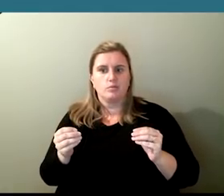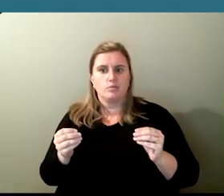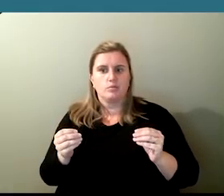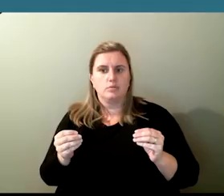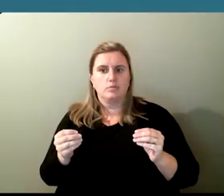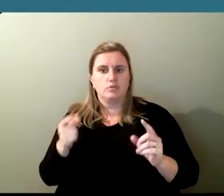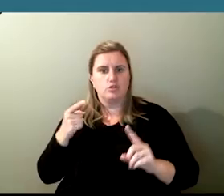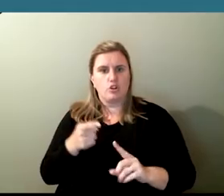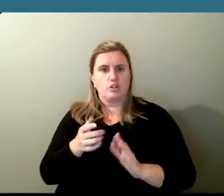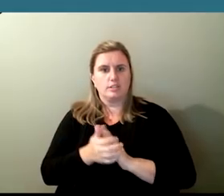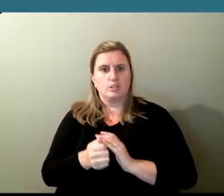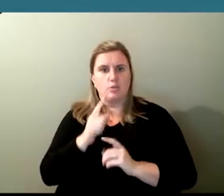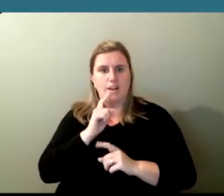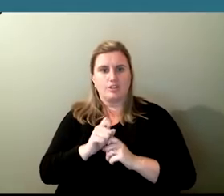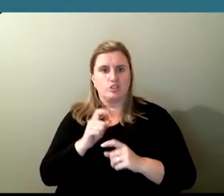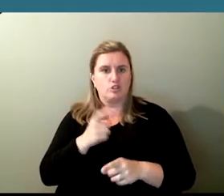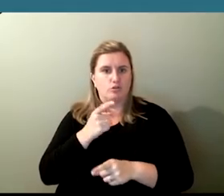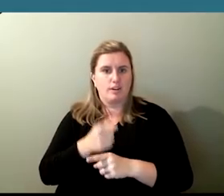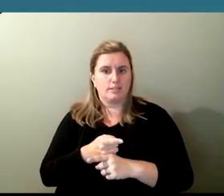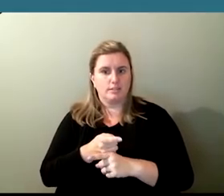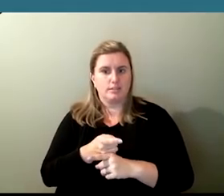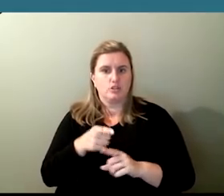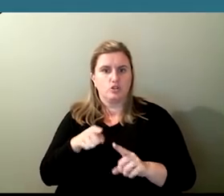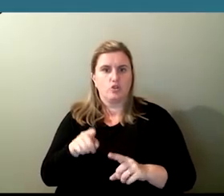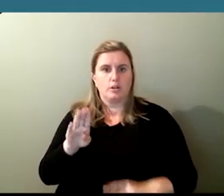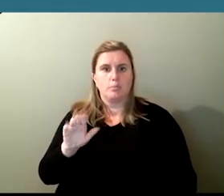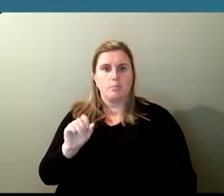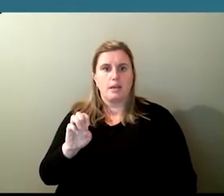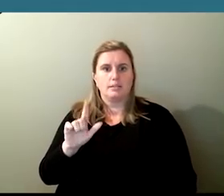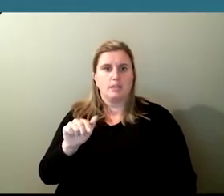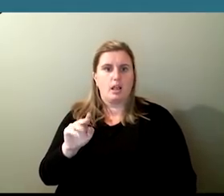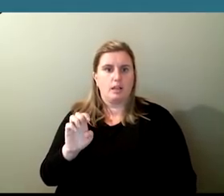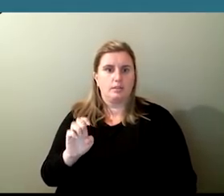target skills were actually correct during baseline.